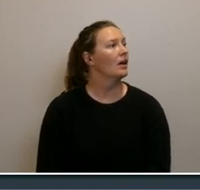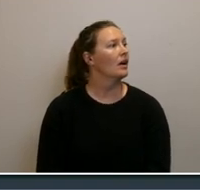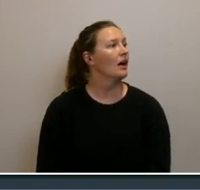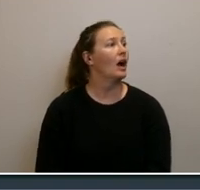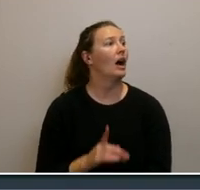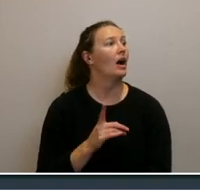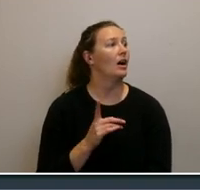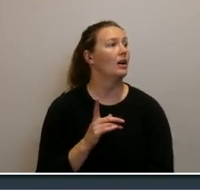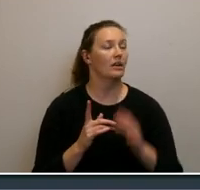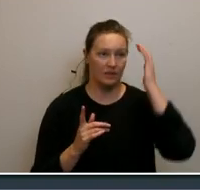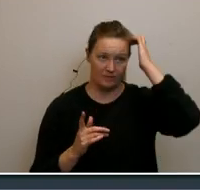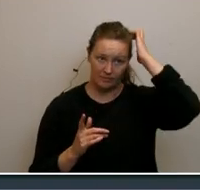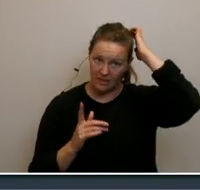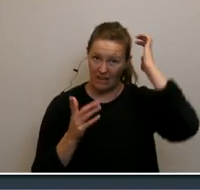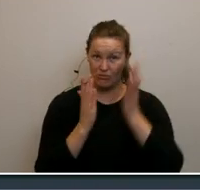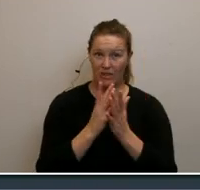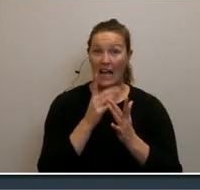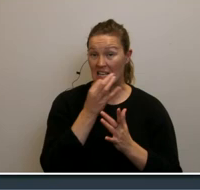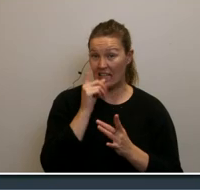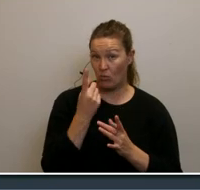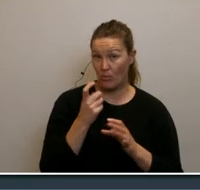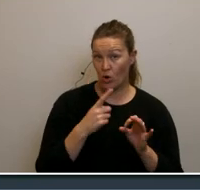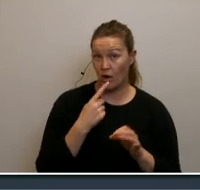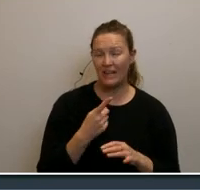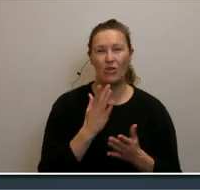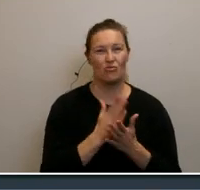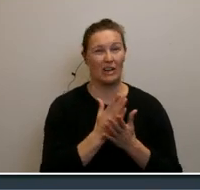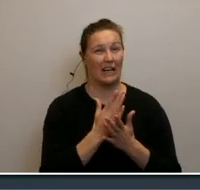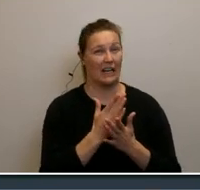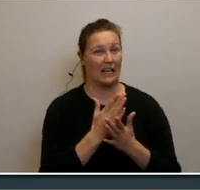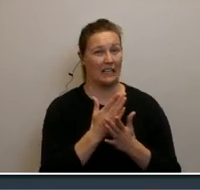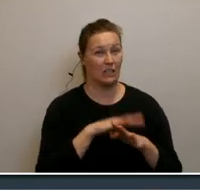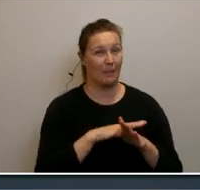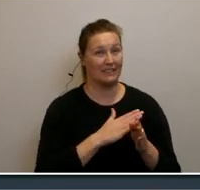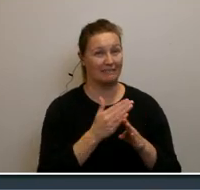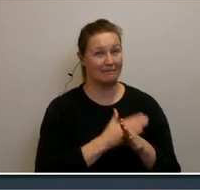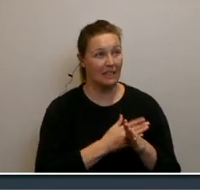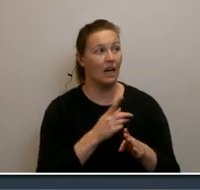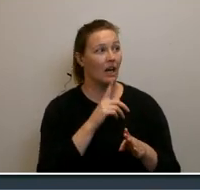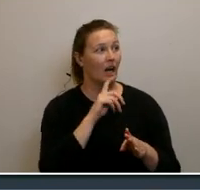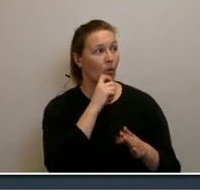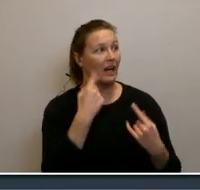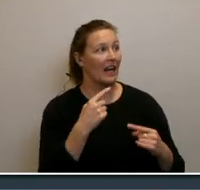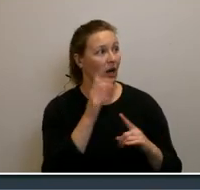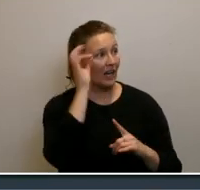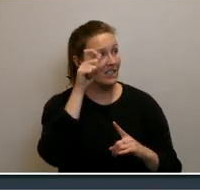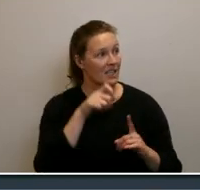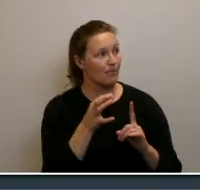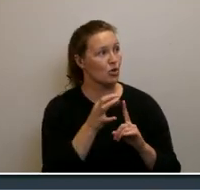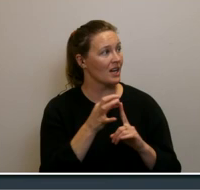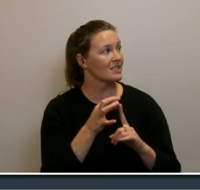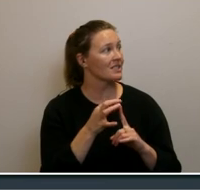very conscious that we're time. Now sort of you're nearly hitting okay. 20 minutes time you've had. I will let Councillor Price ask your question. So we've got